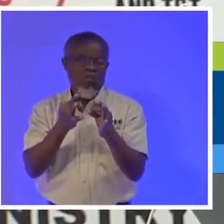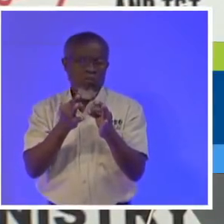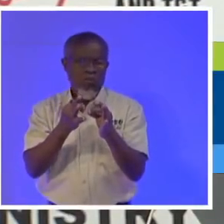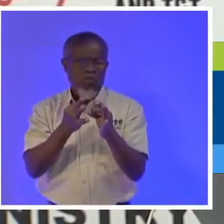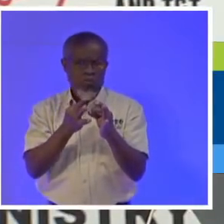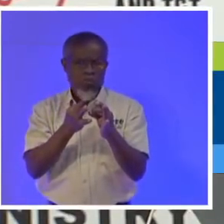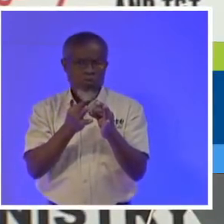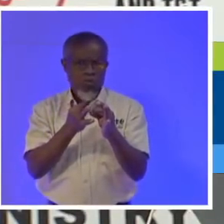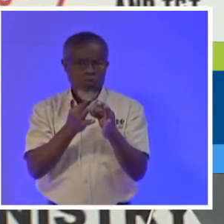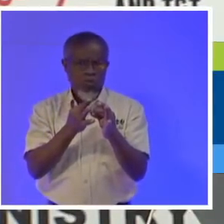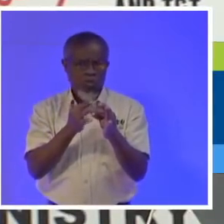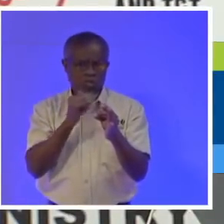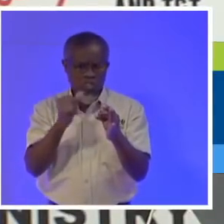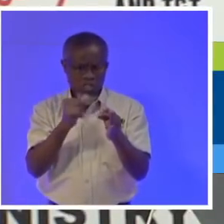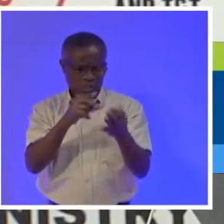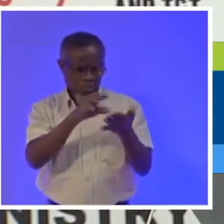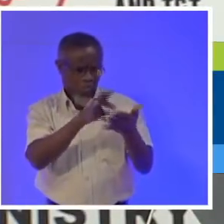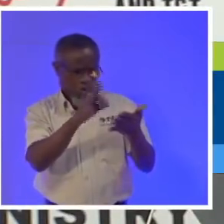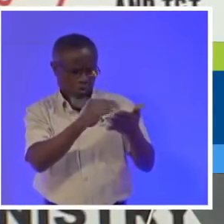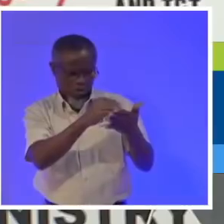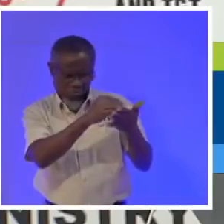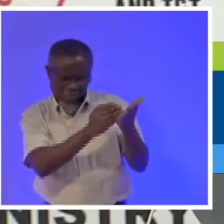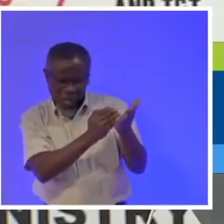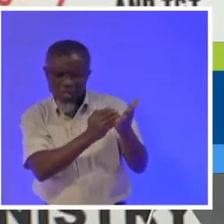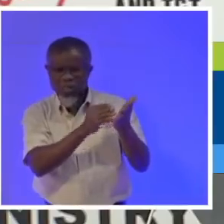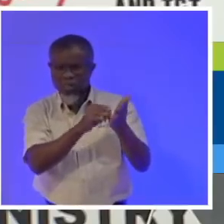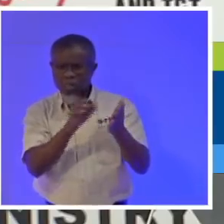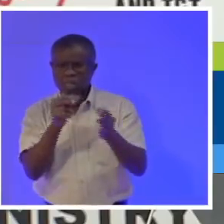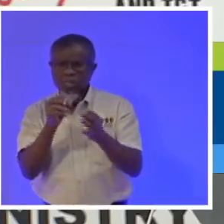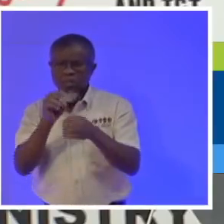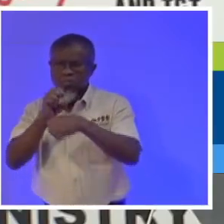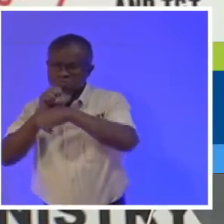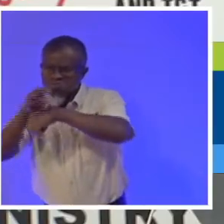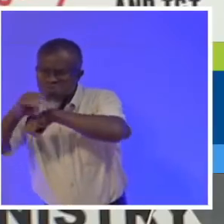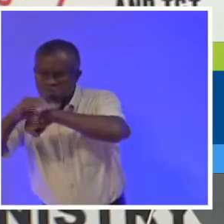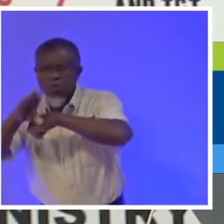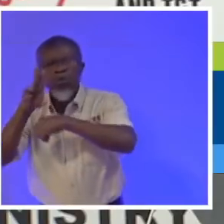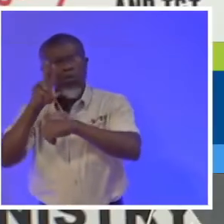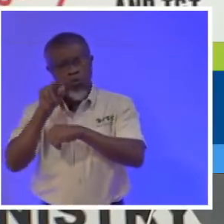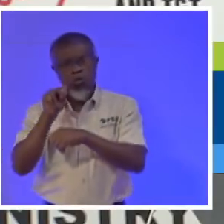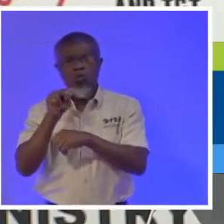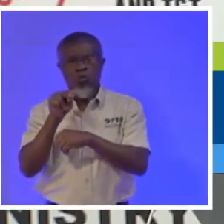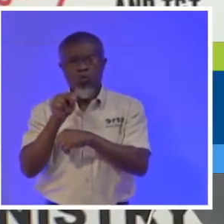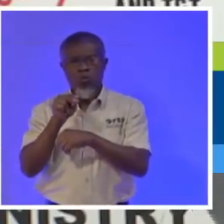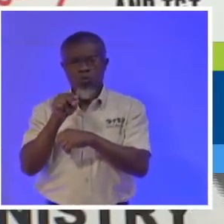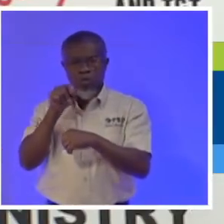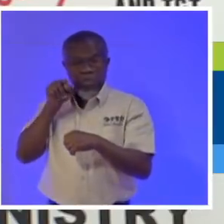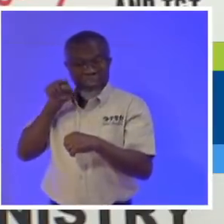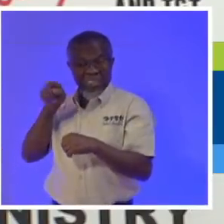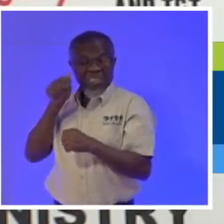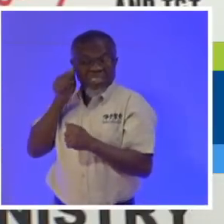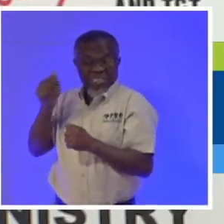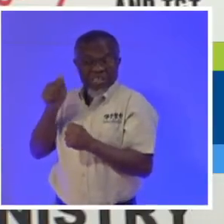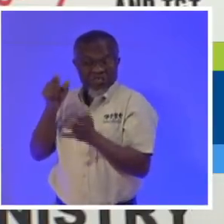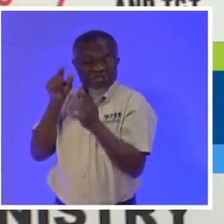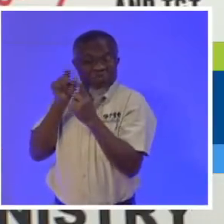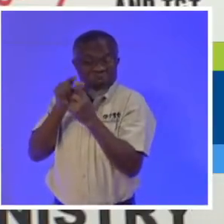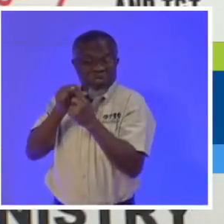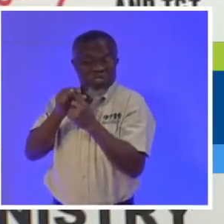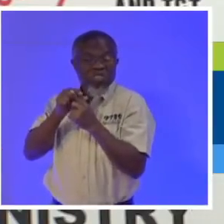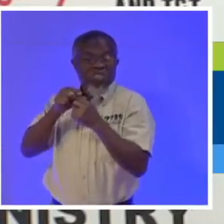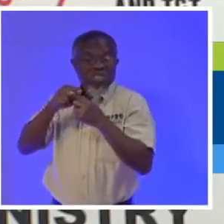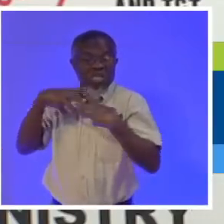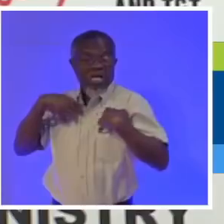conclusions and not assumptions. And these are his words. These are the words of the health minister of Singapore.